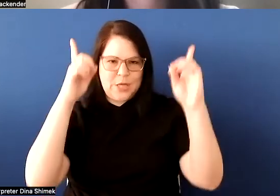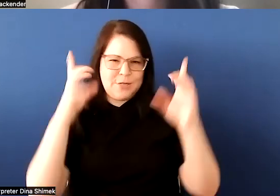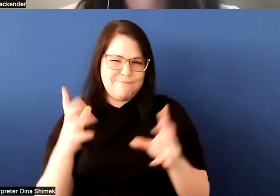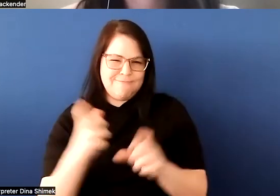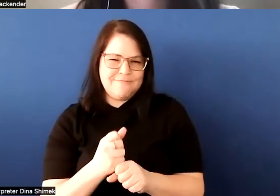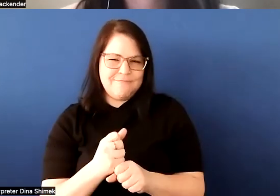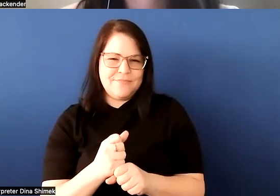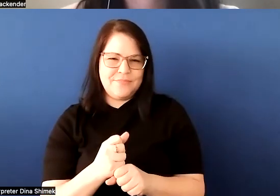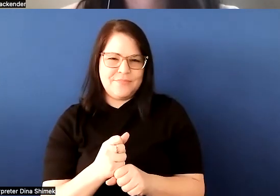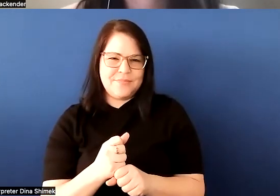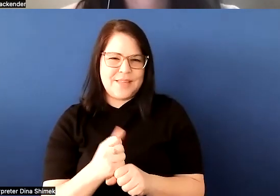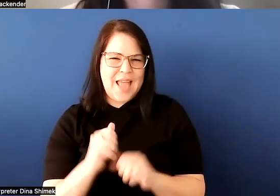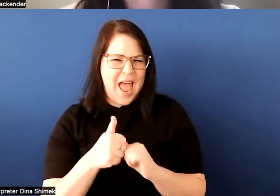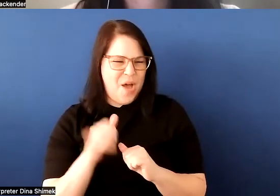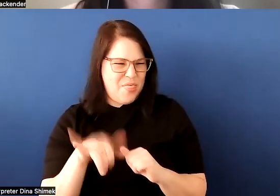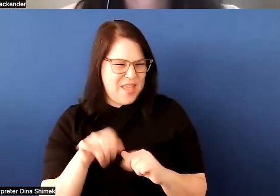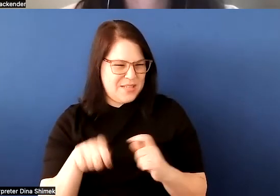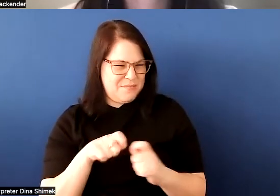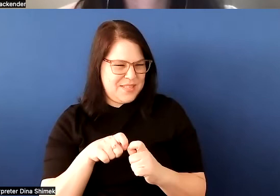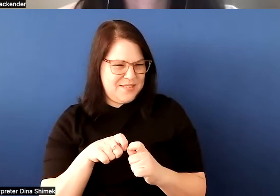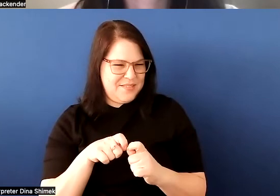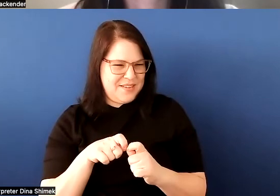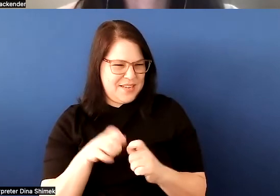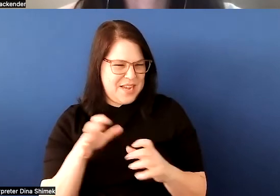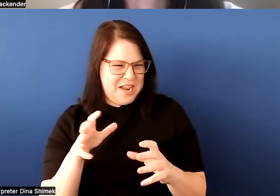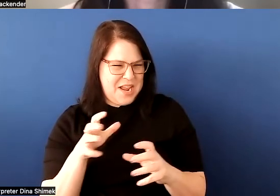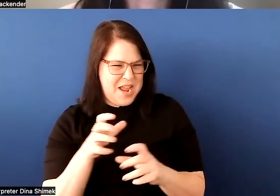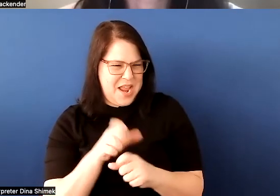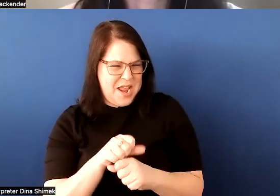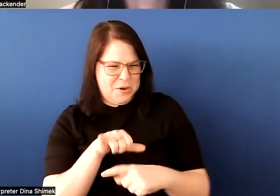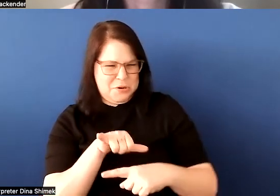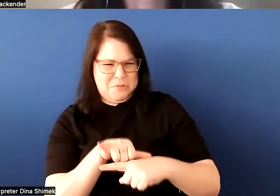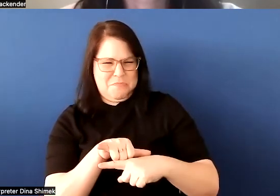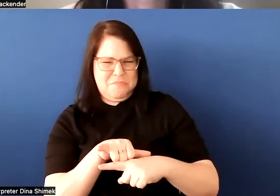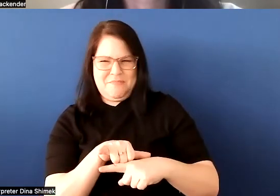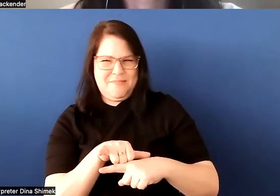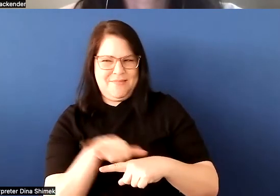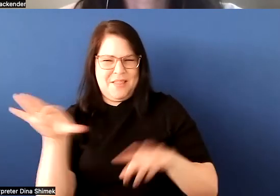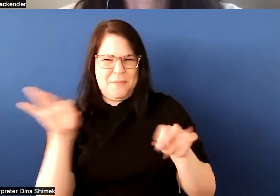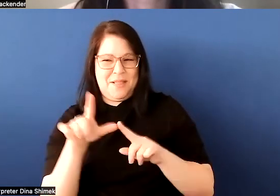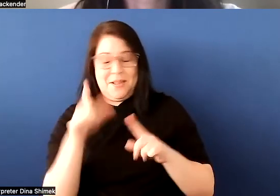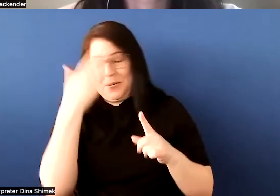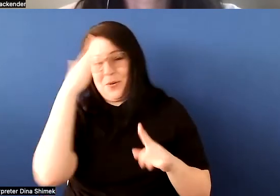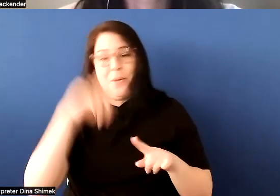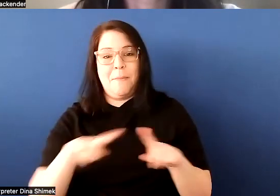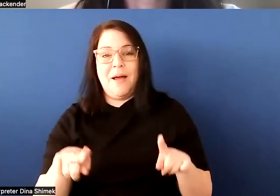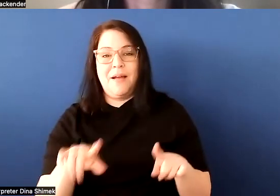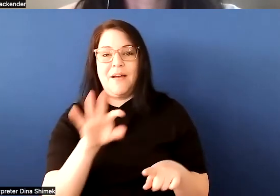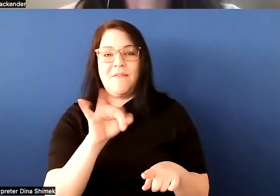I don't know how they got that word, those letters together, but find